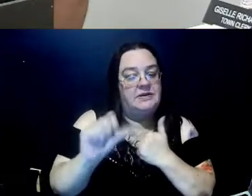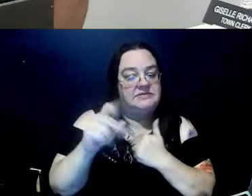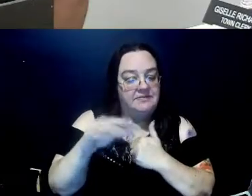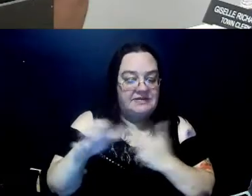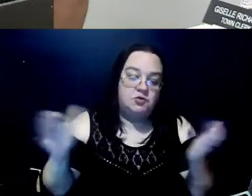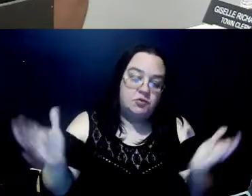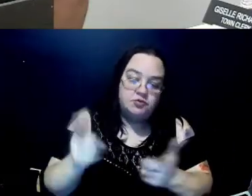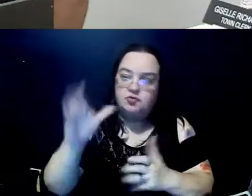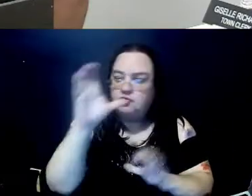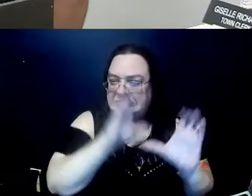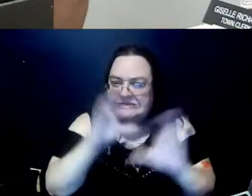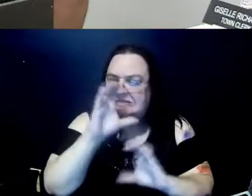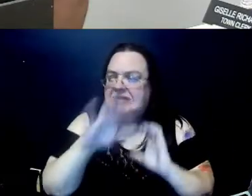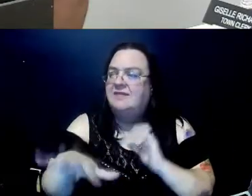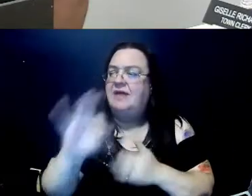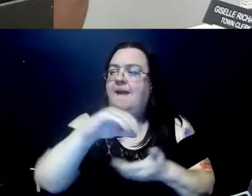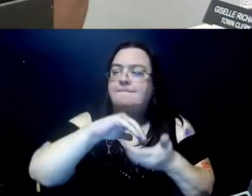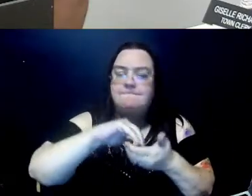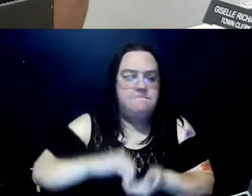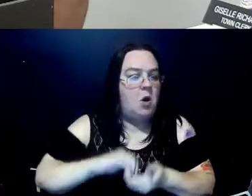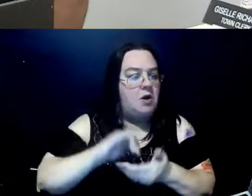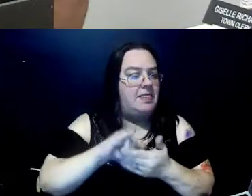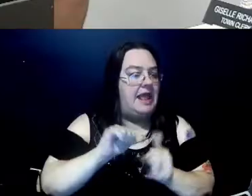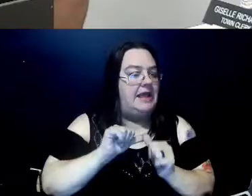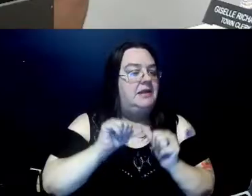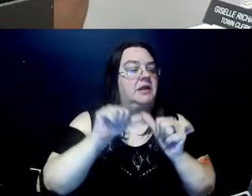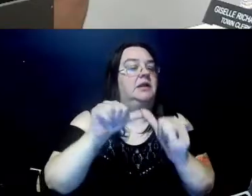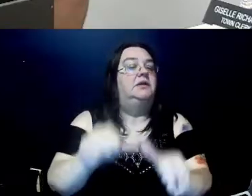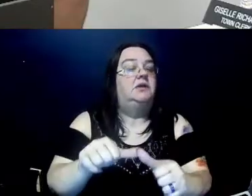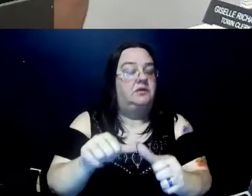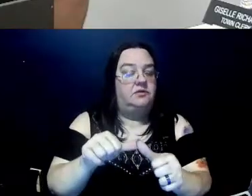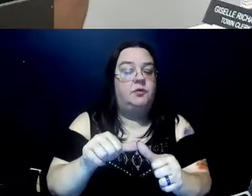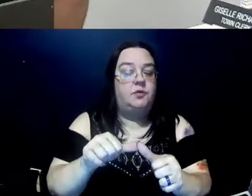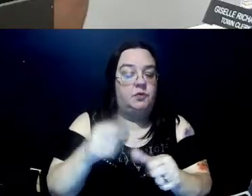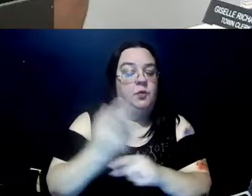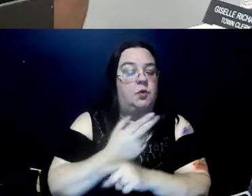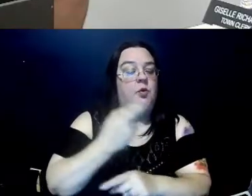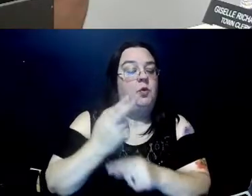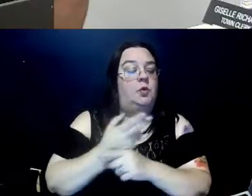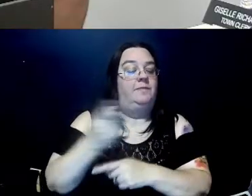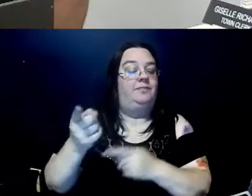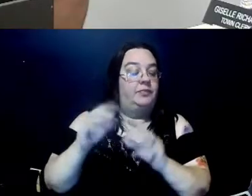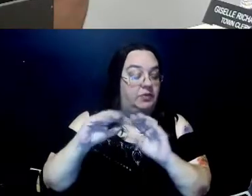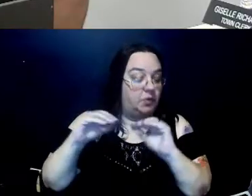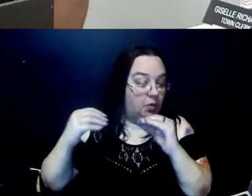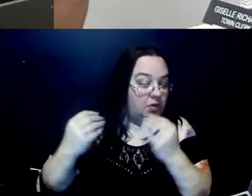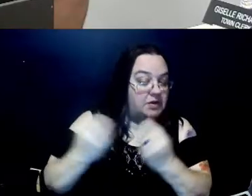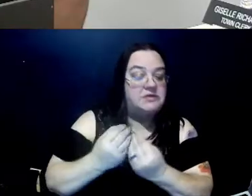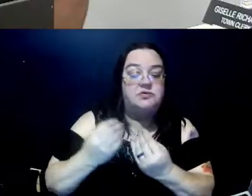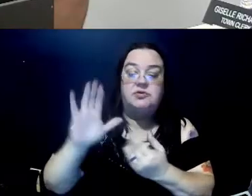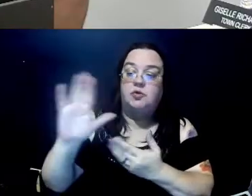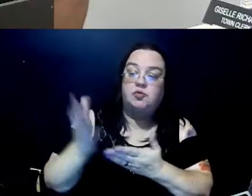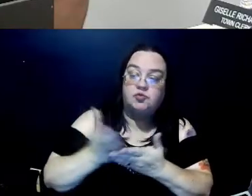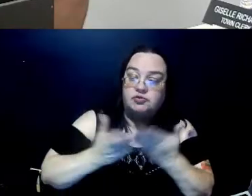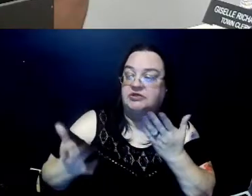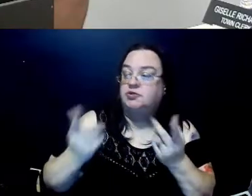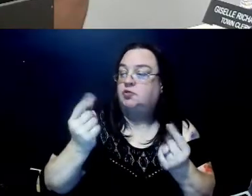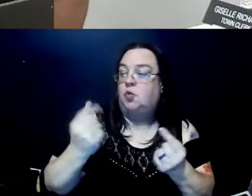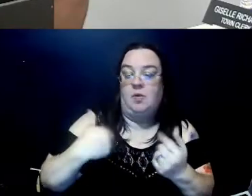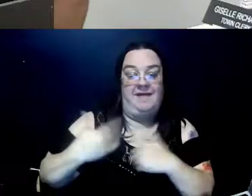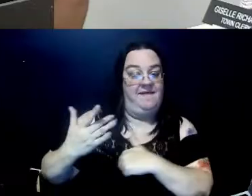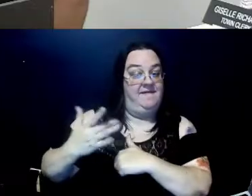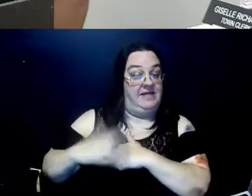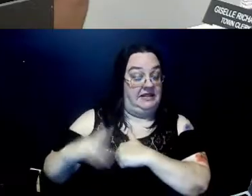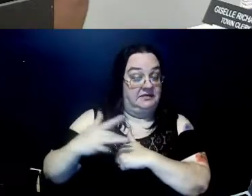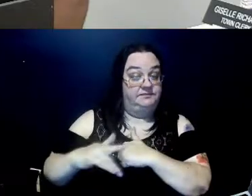out partnerships that continue to harness organizations, the resources that are available